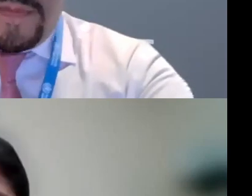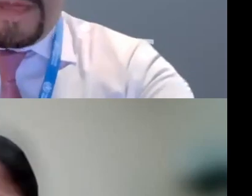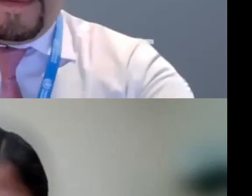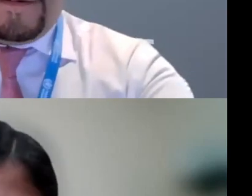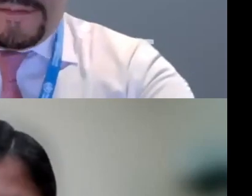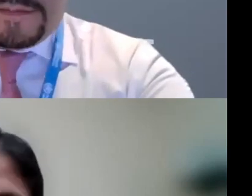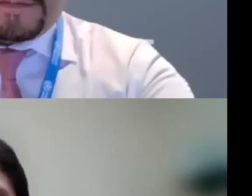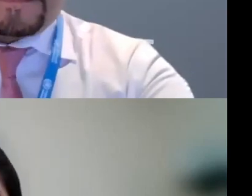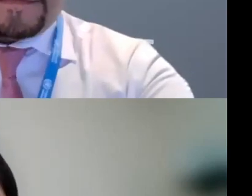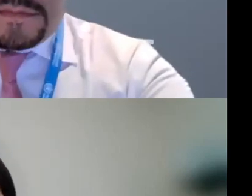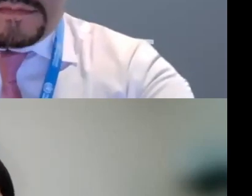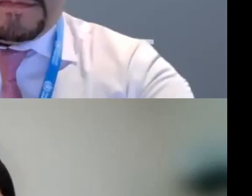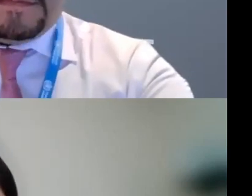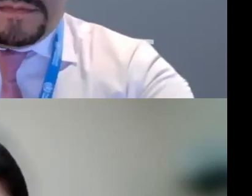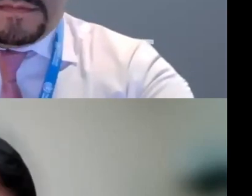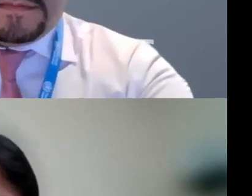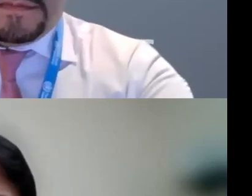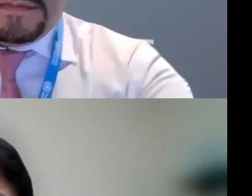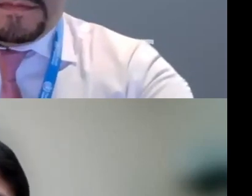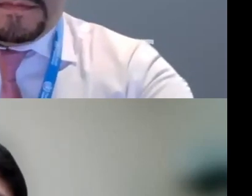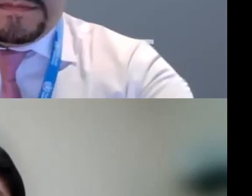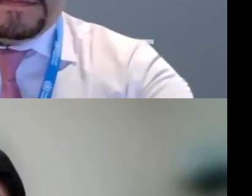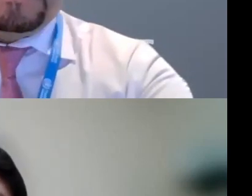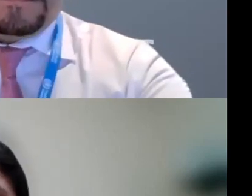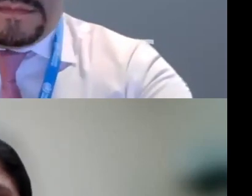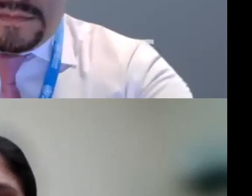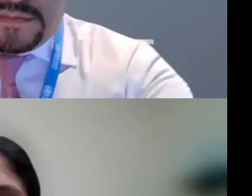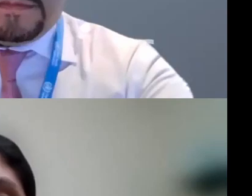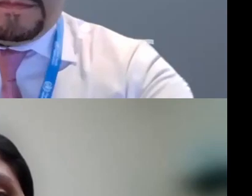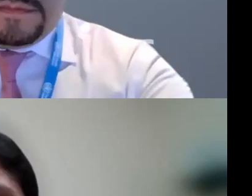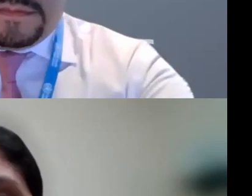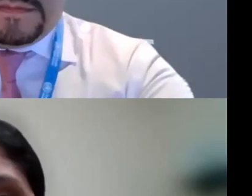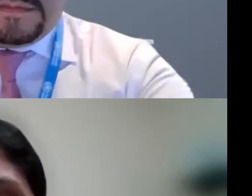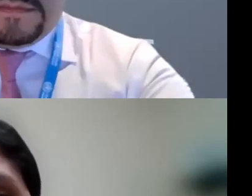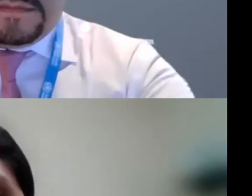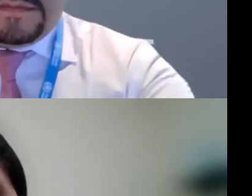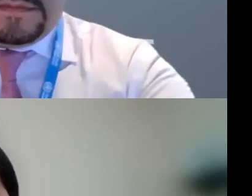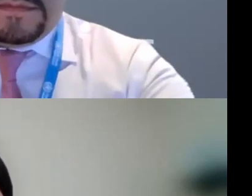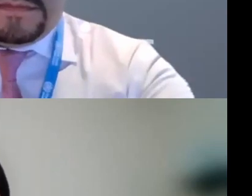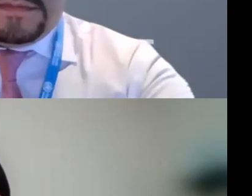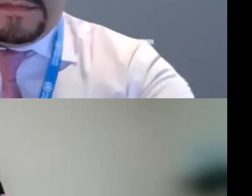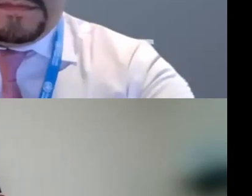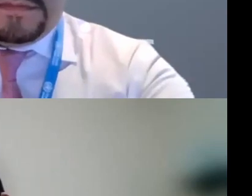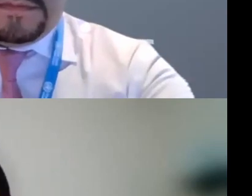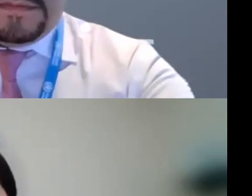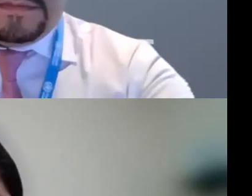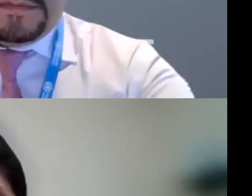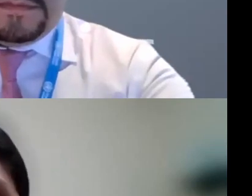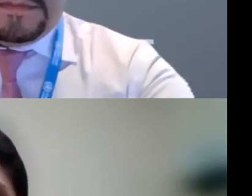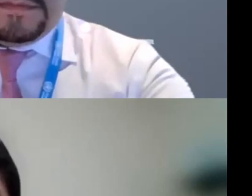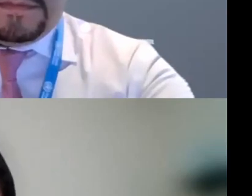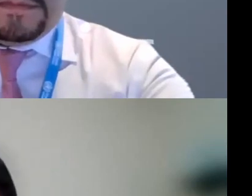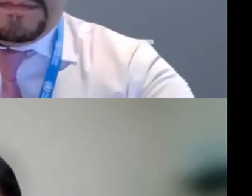of decision making. Also, there is a lack of resources and opportunities to strengthen capacities in